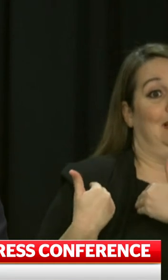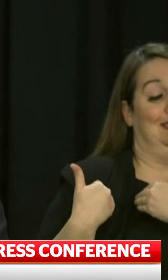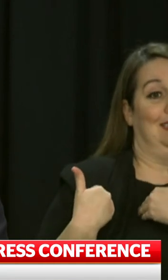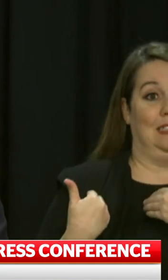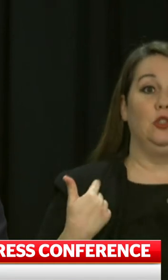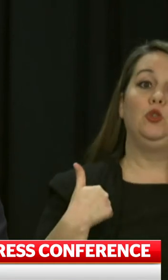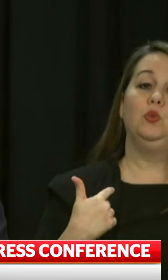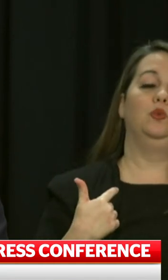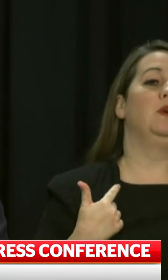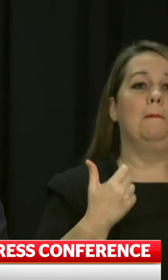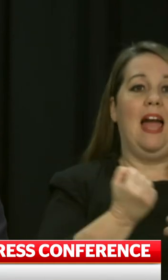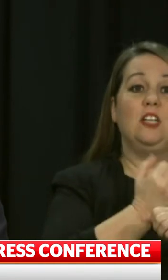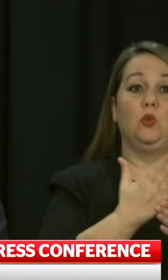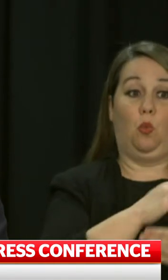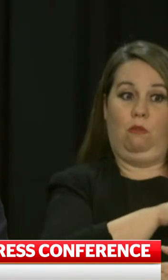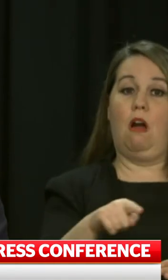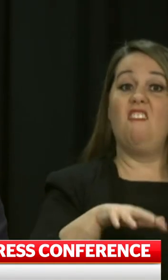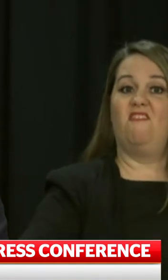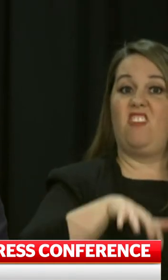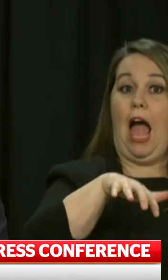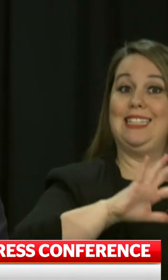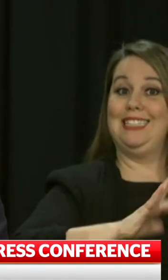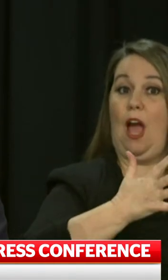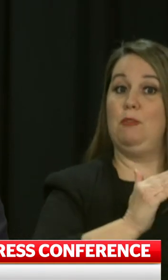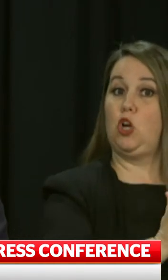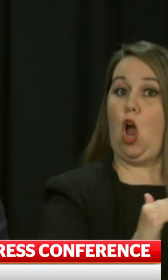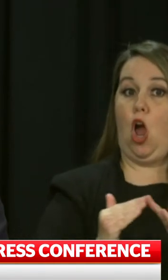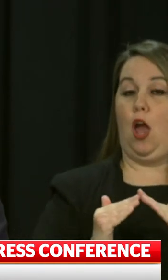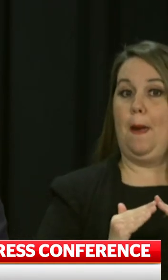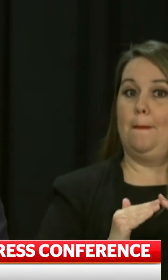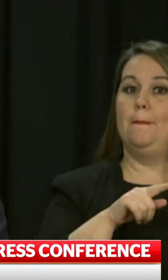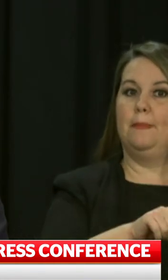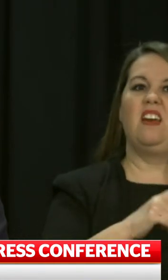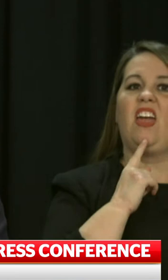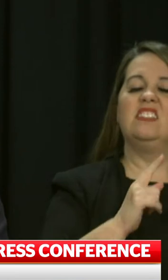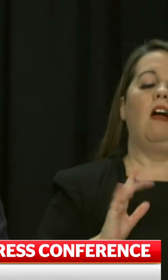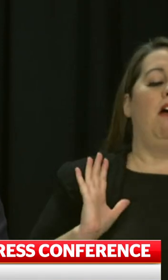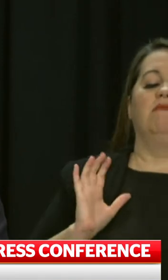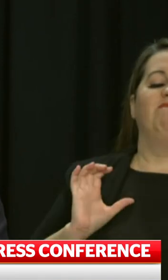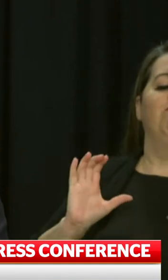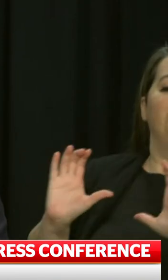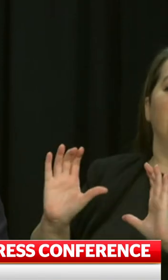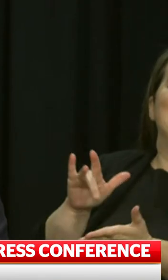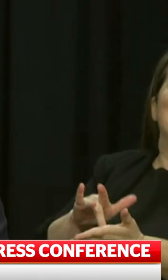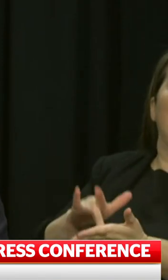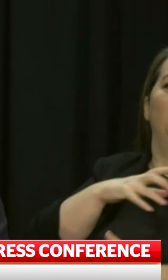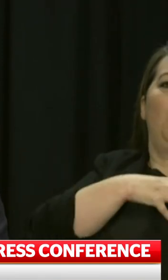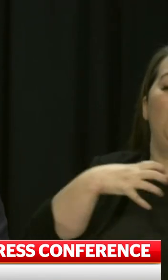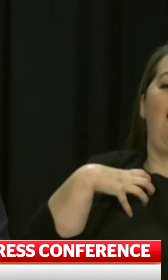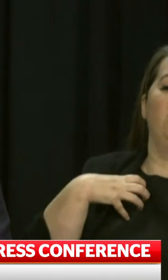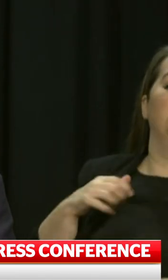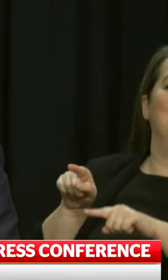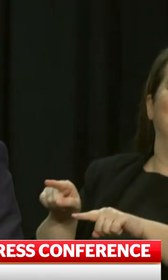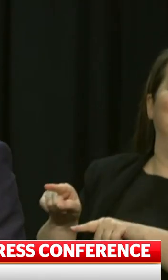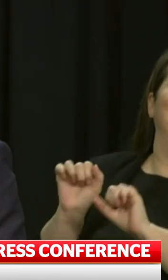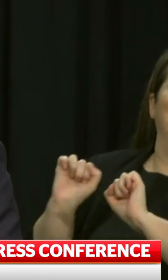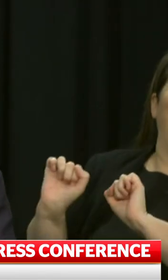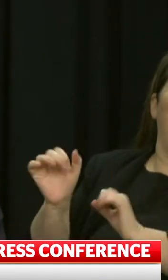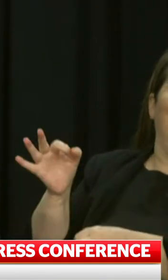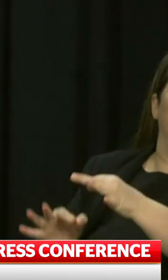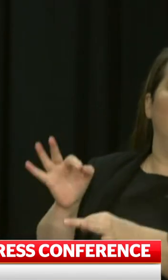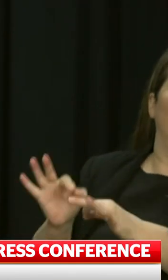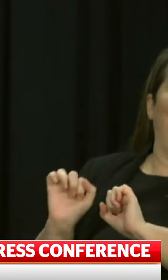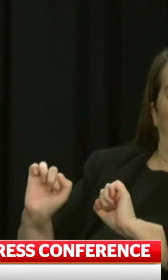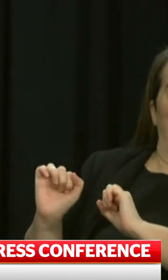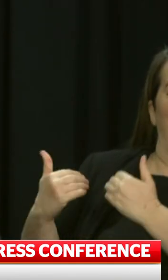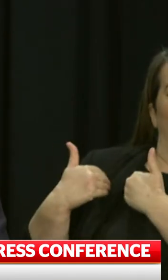homes. They're essentially saying that it's for the central government to make that call. Do you agree with that? Do they have any responsibility? And where